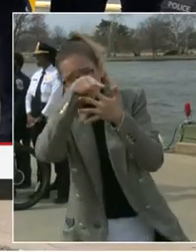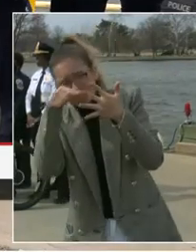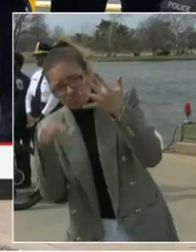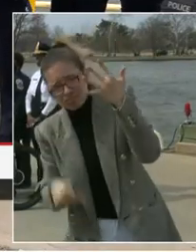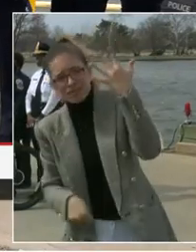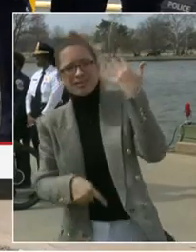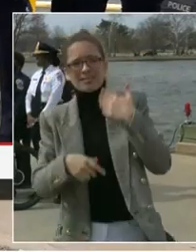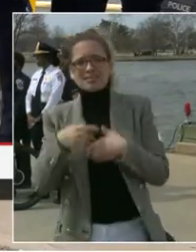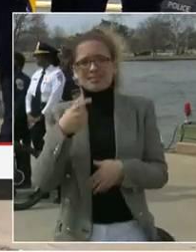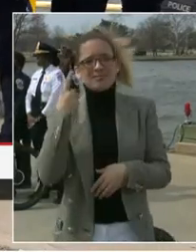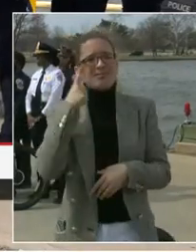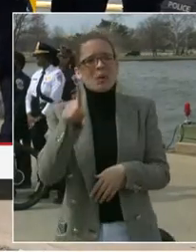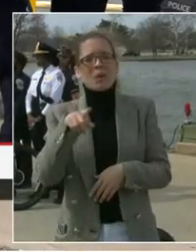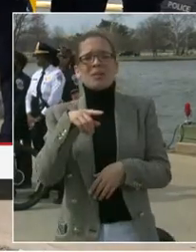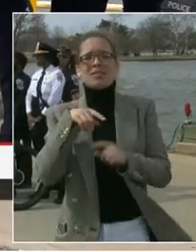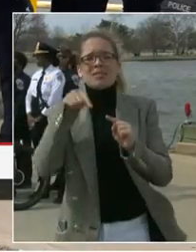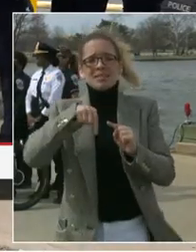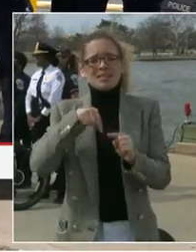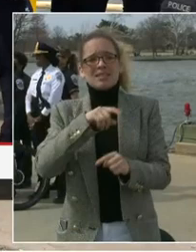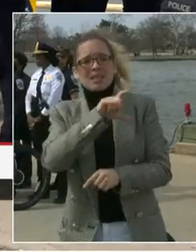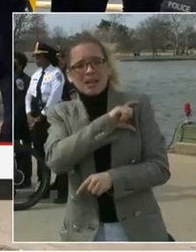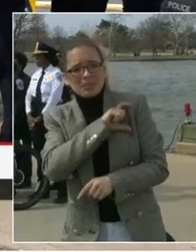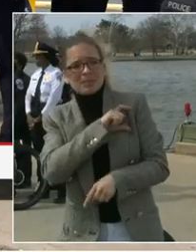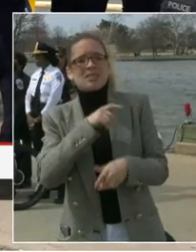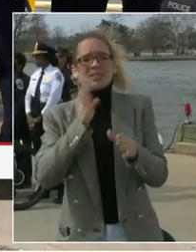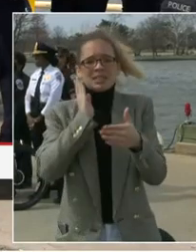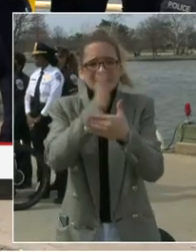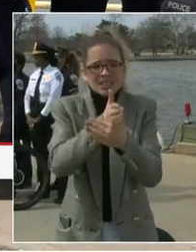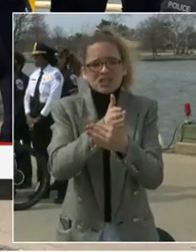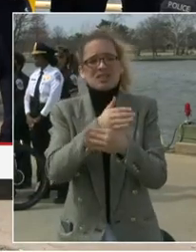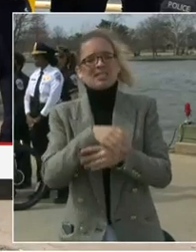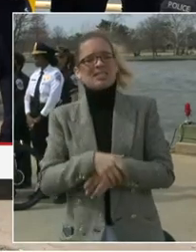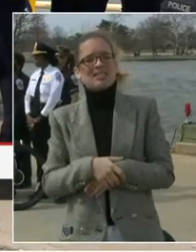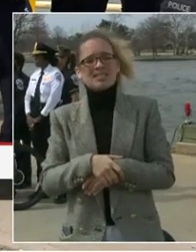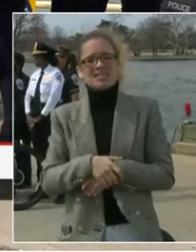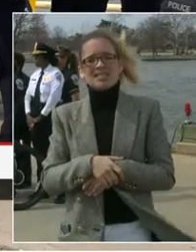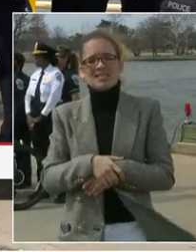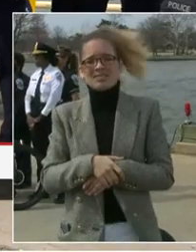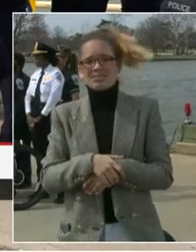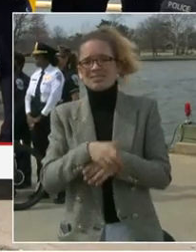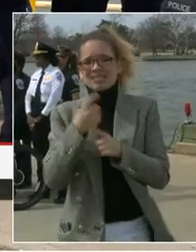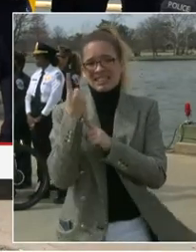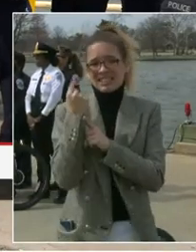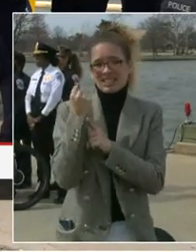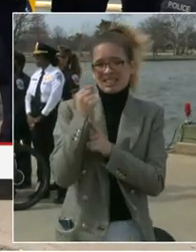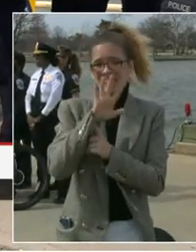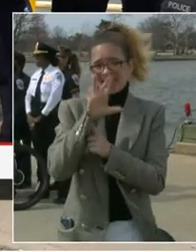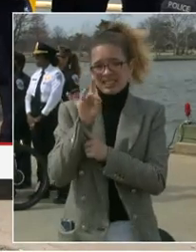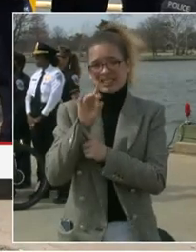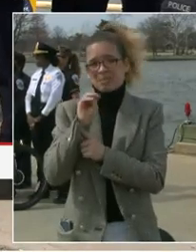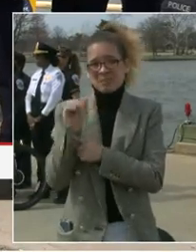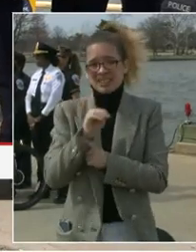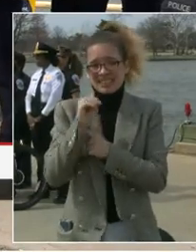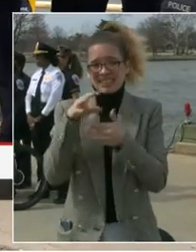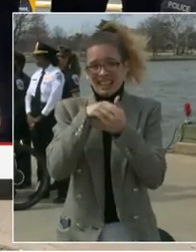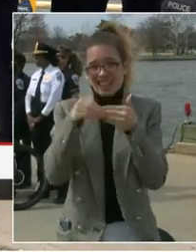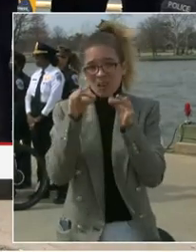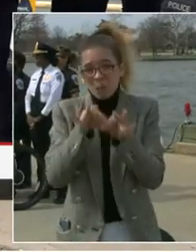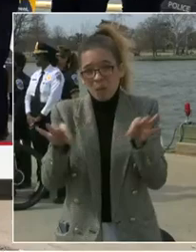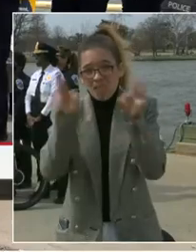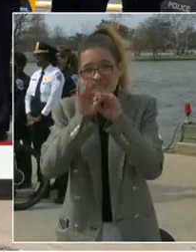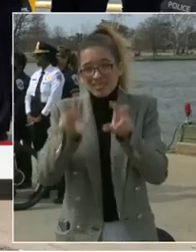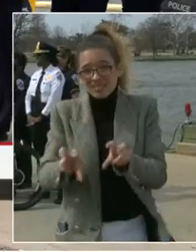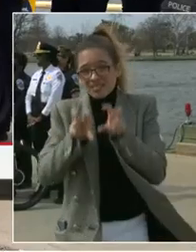non-law enforcement interventions. Just last year alone, over $58 million worth of investments.